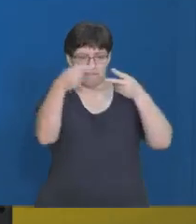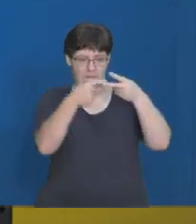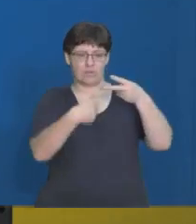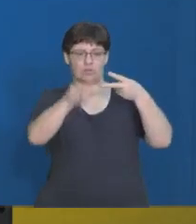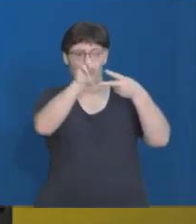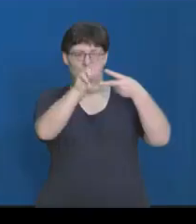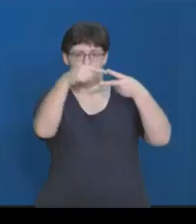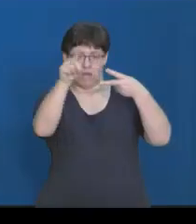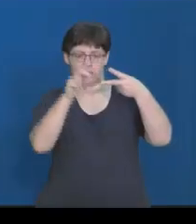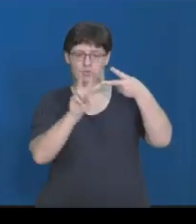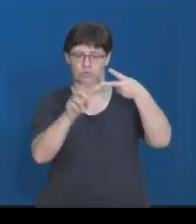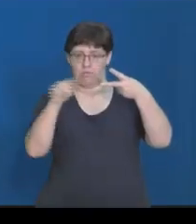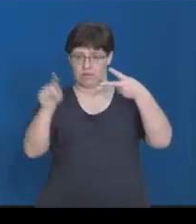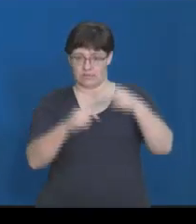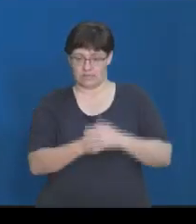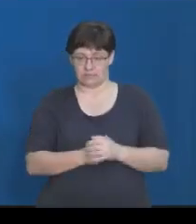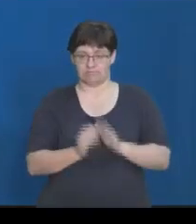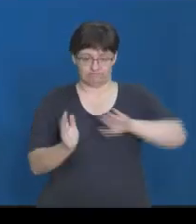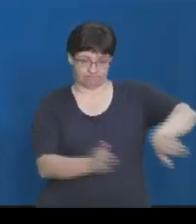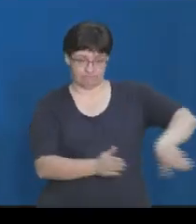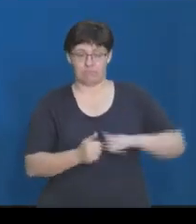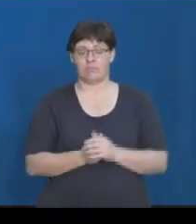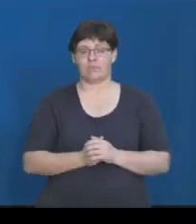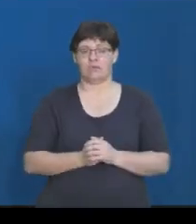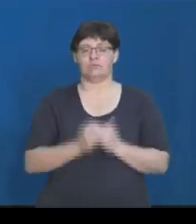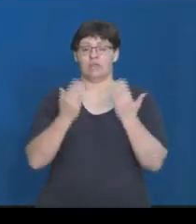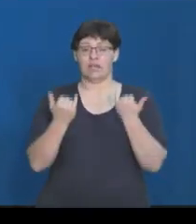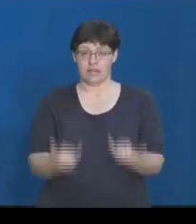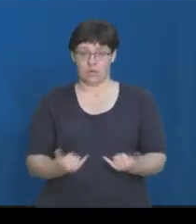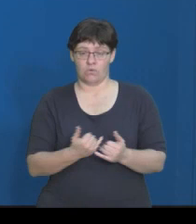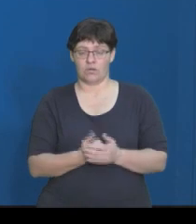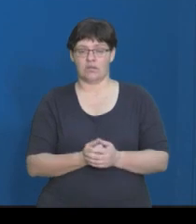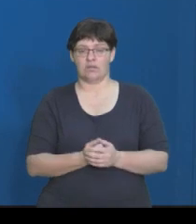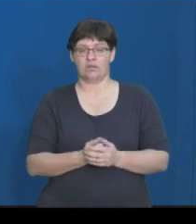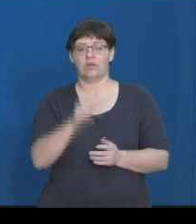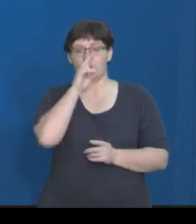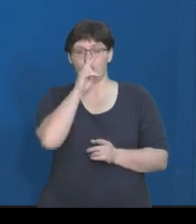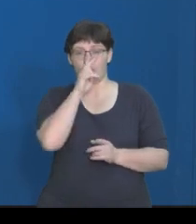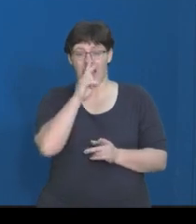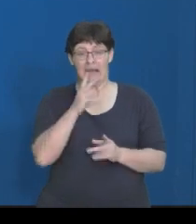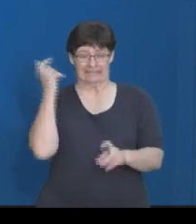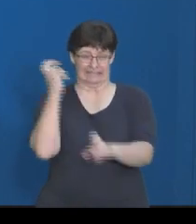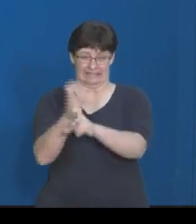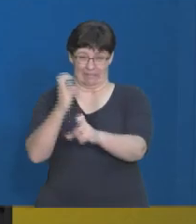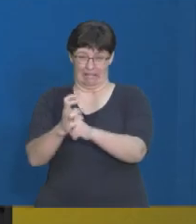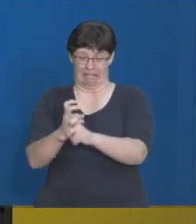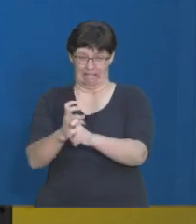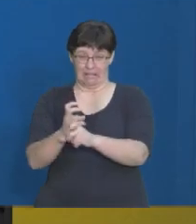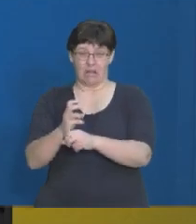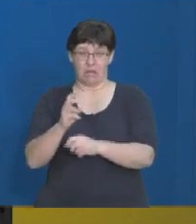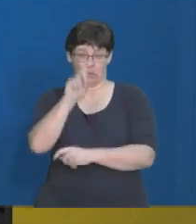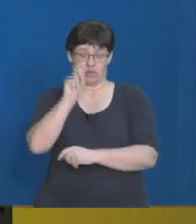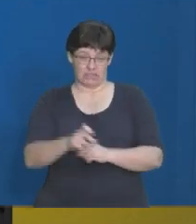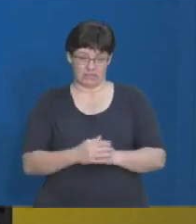there. Right, let's move on. Now we move on to our higher cognitive level questions. These